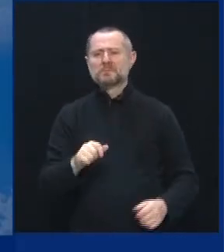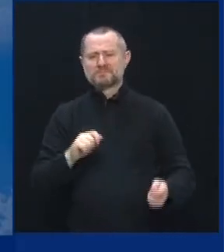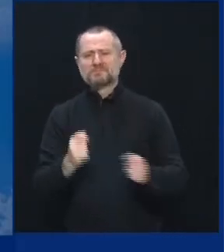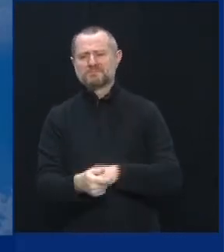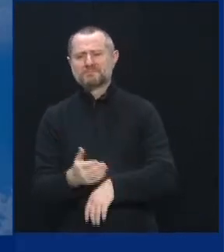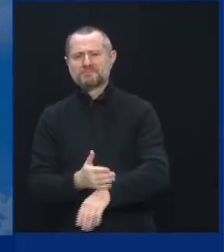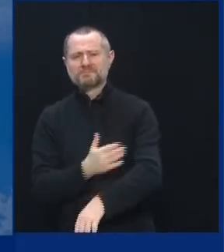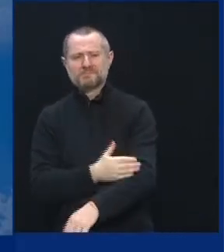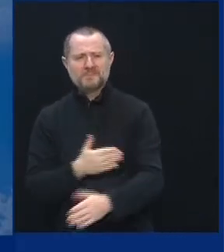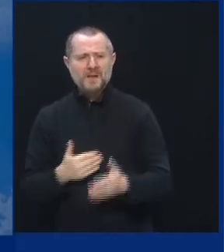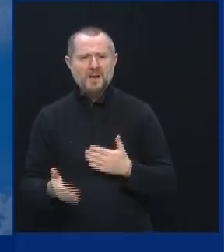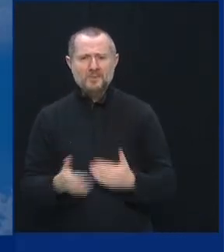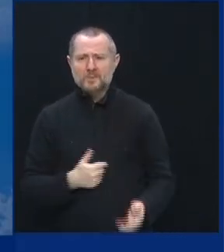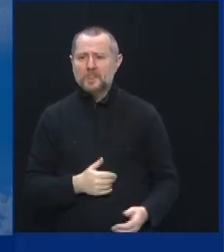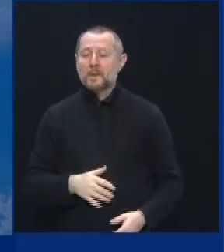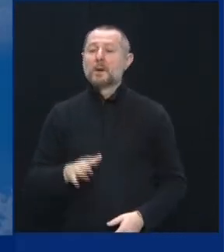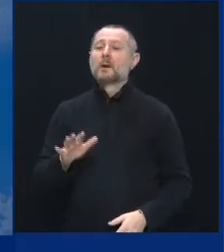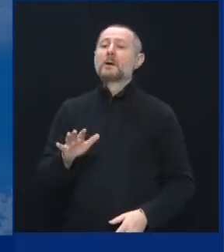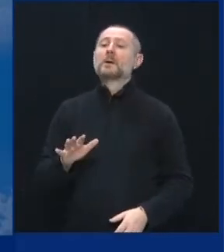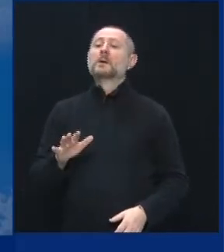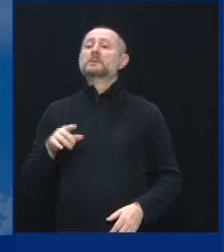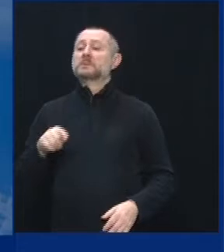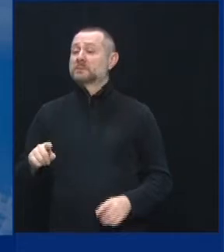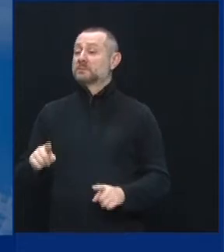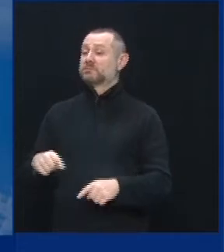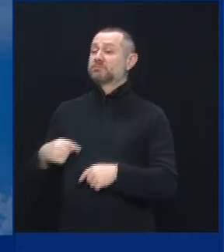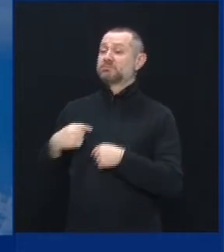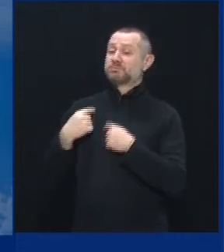been a long year.